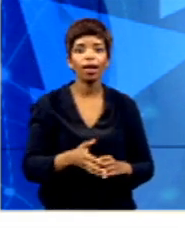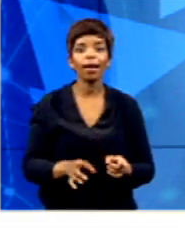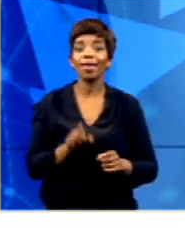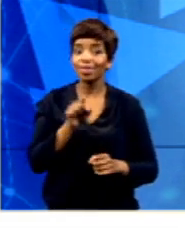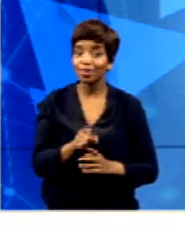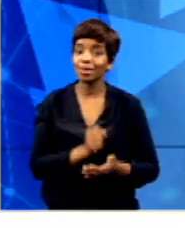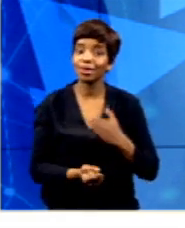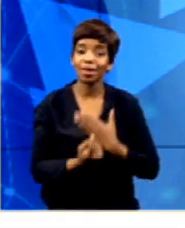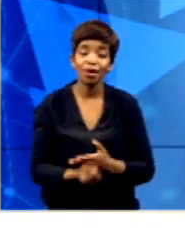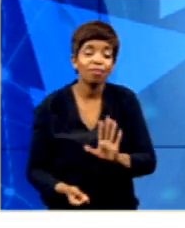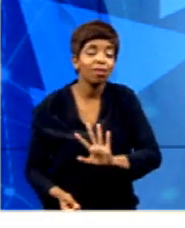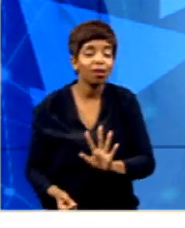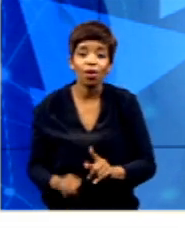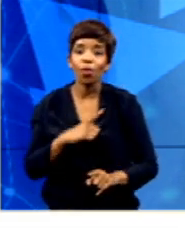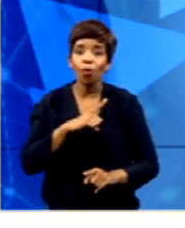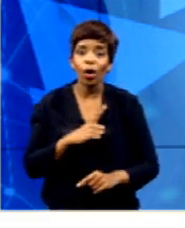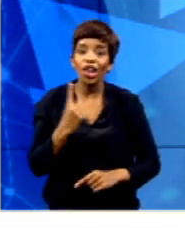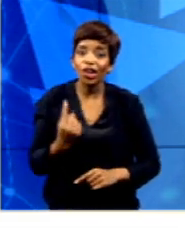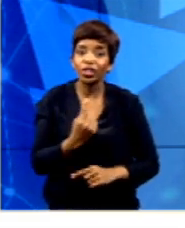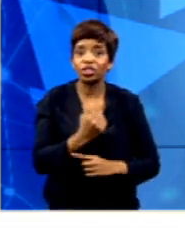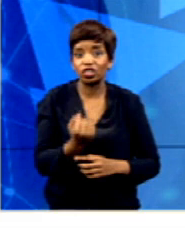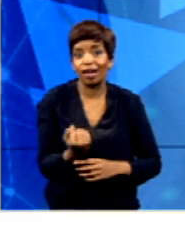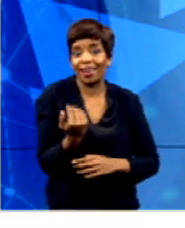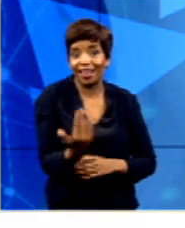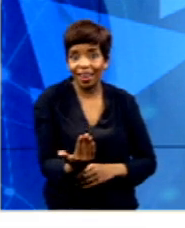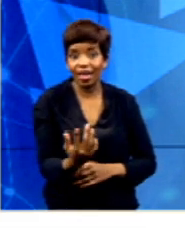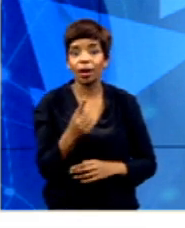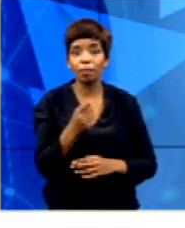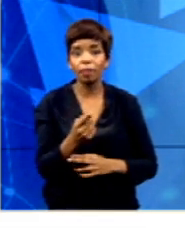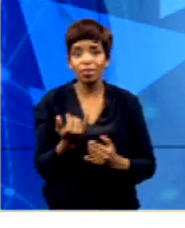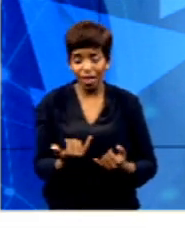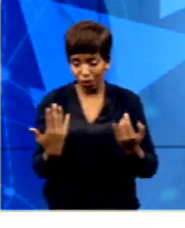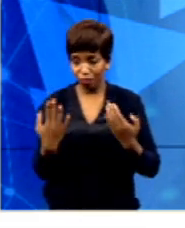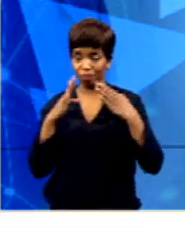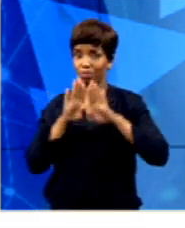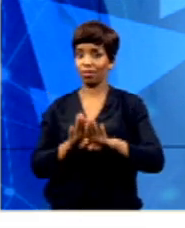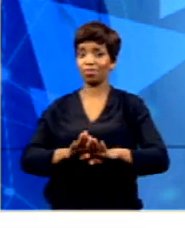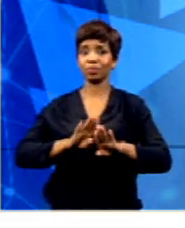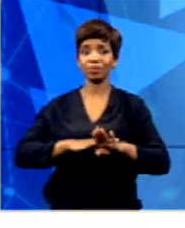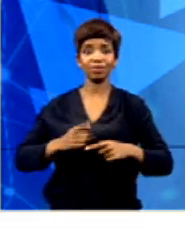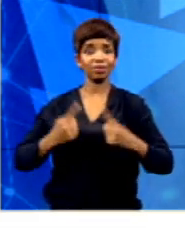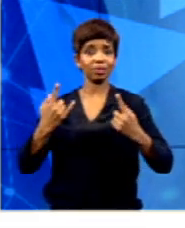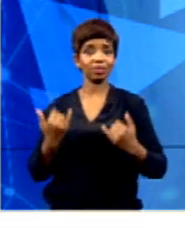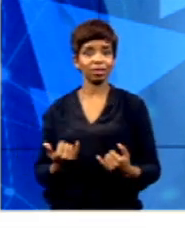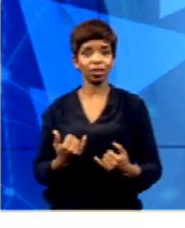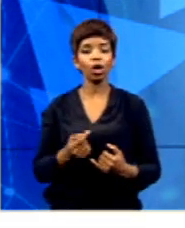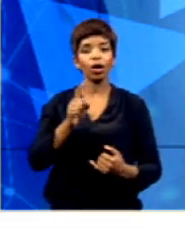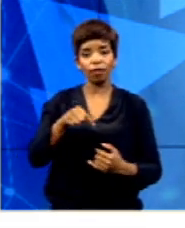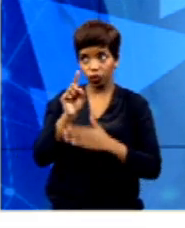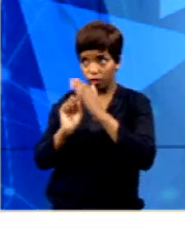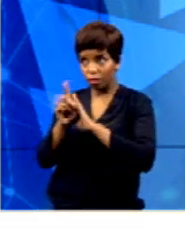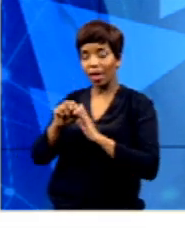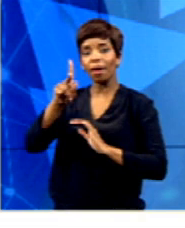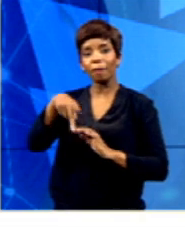to be assessed on its own merits. And when there is an actual loss, and when a claim has been submitted in terms of TCF, treating